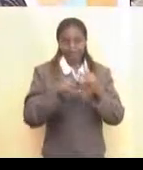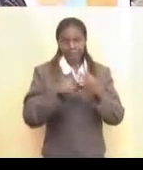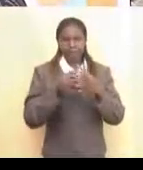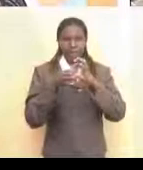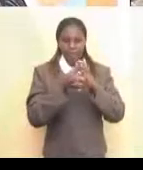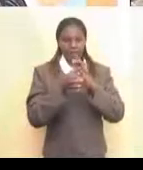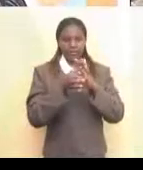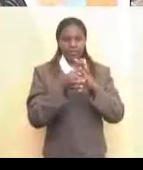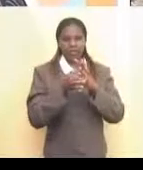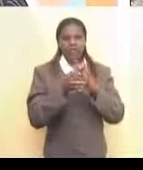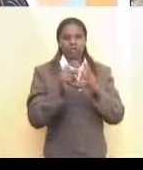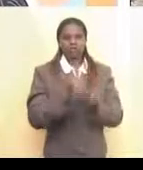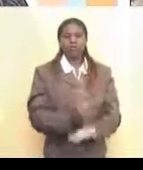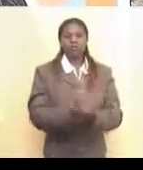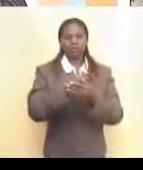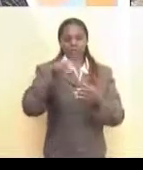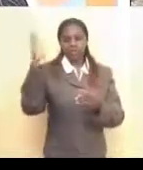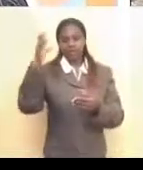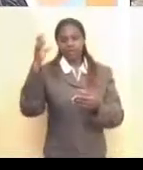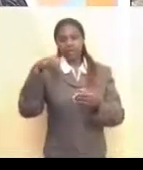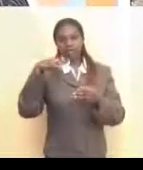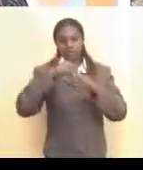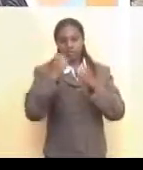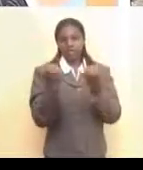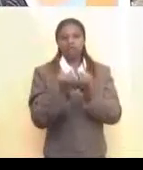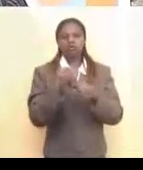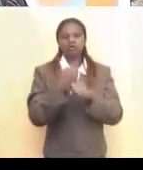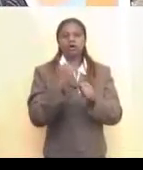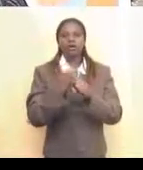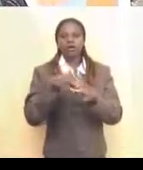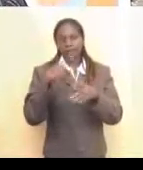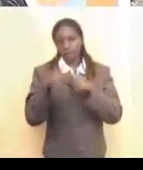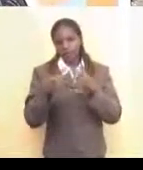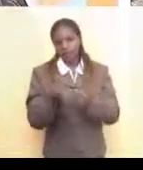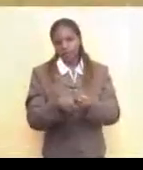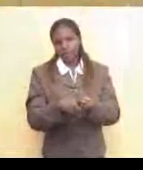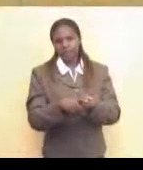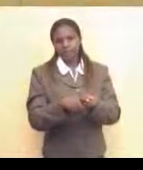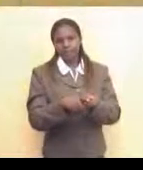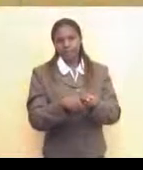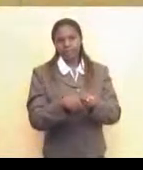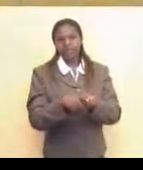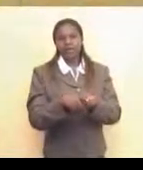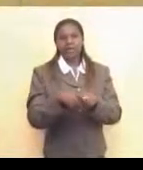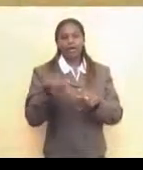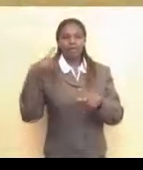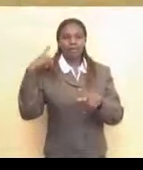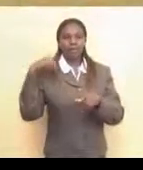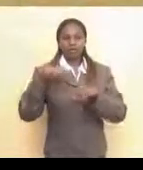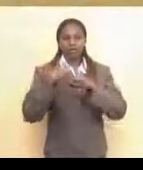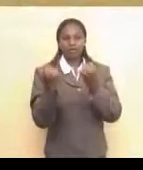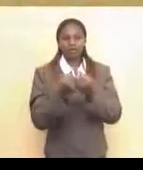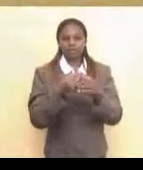partners to assist civil society to engage in that process. PASUNE is Paralegal Support